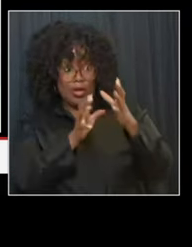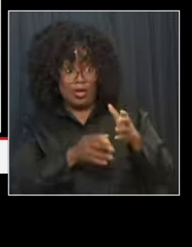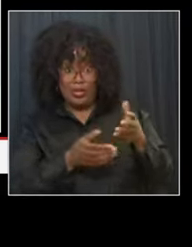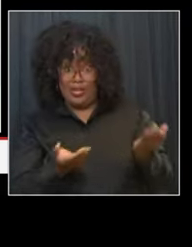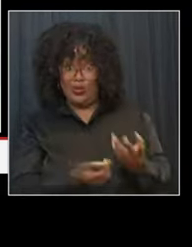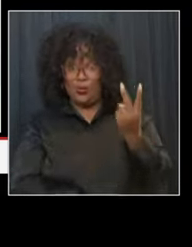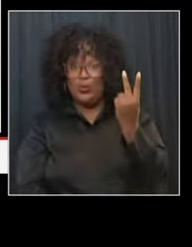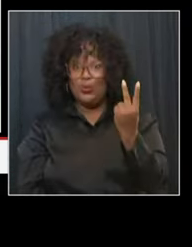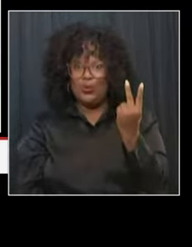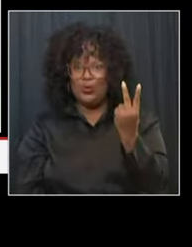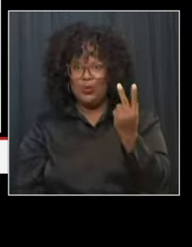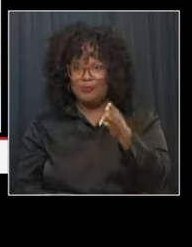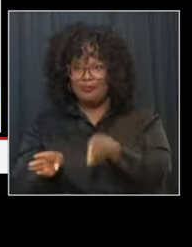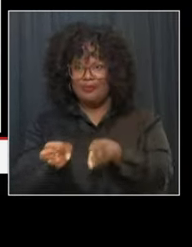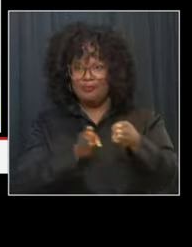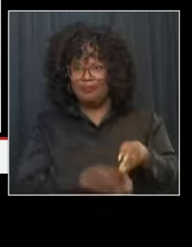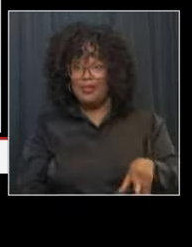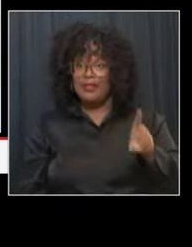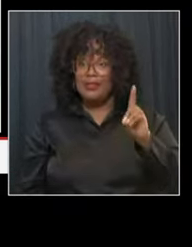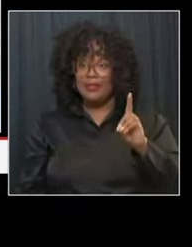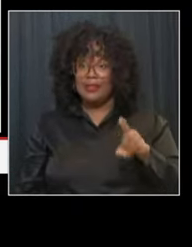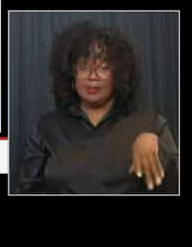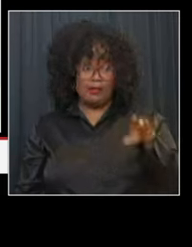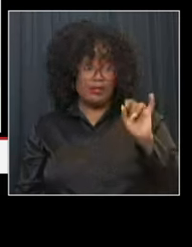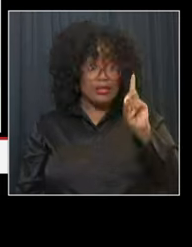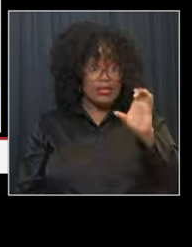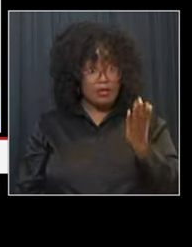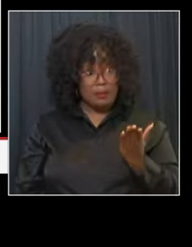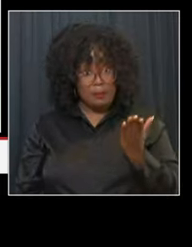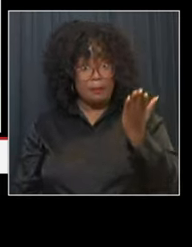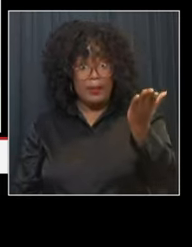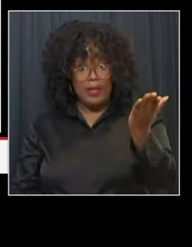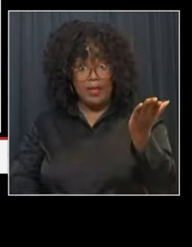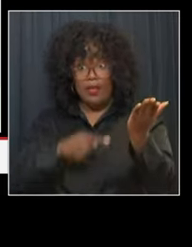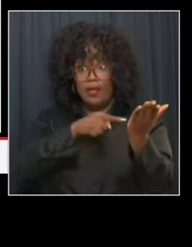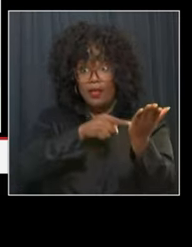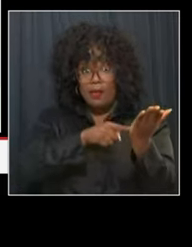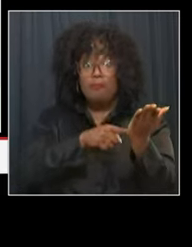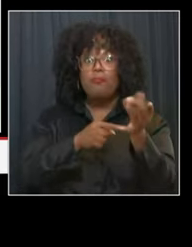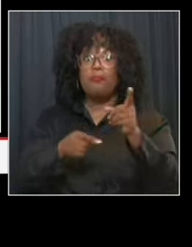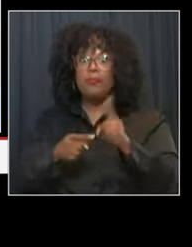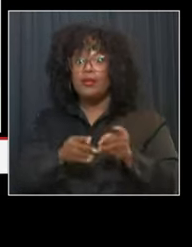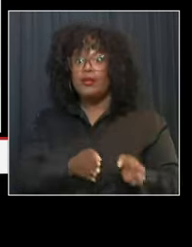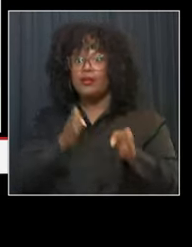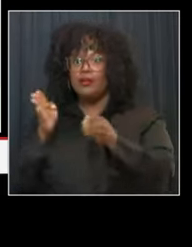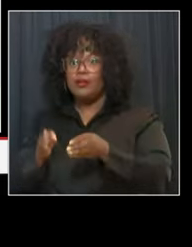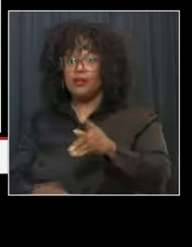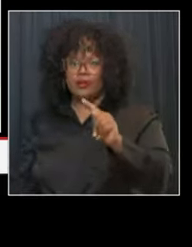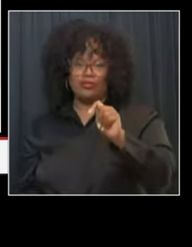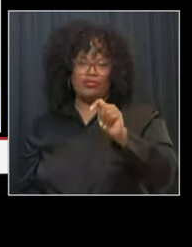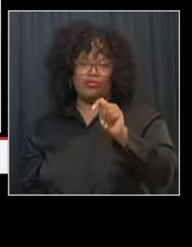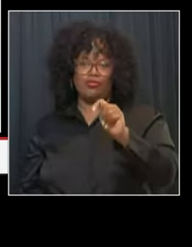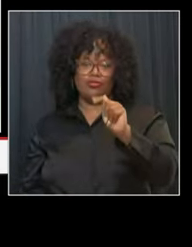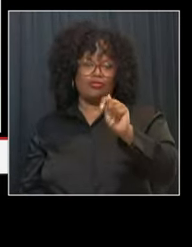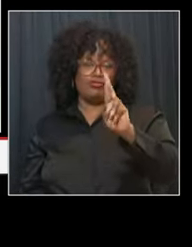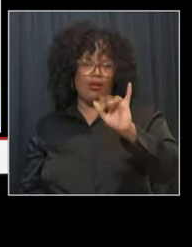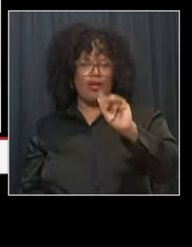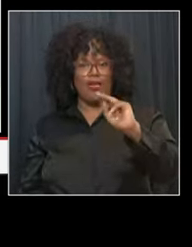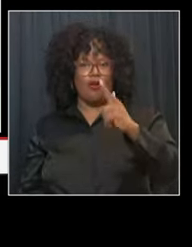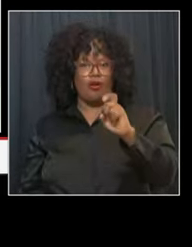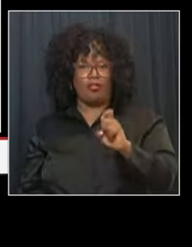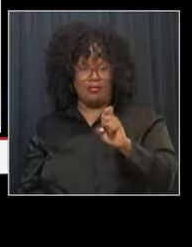Leona Agarides of the Golden Triangle bid, where we've made investments for the past couple of years that have helped us to